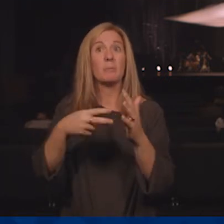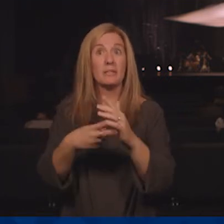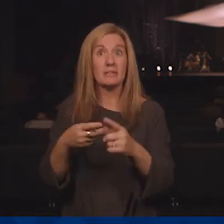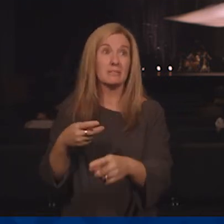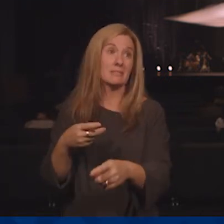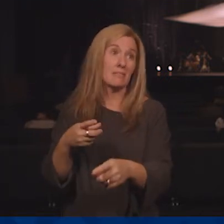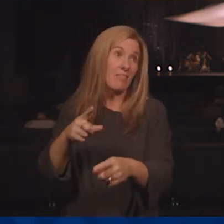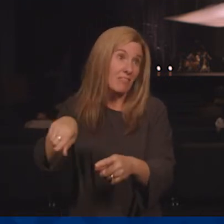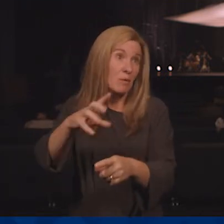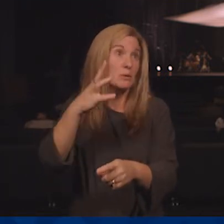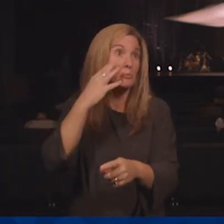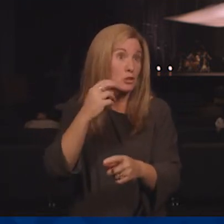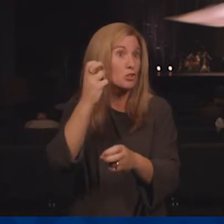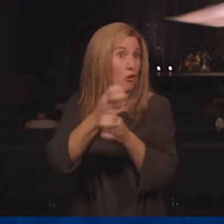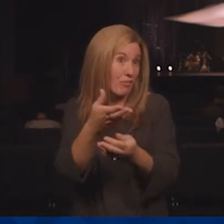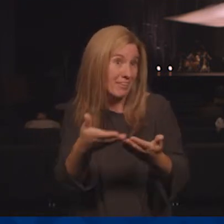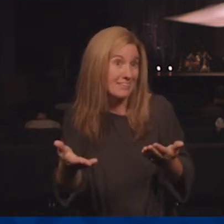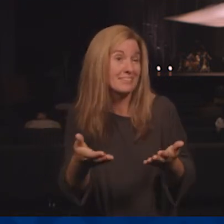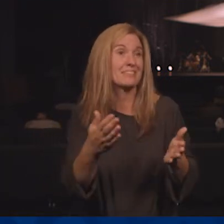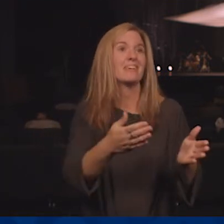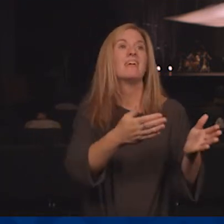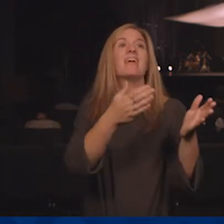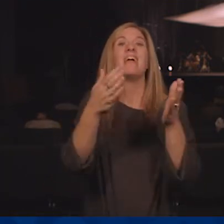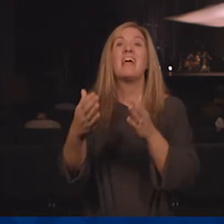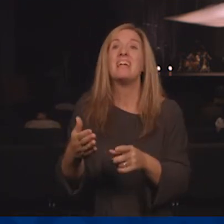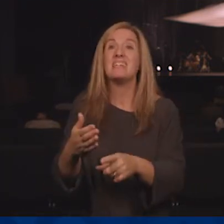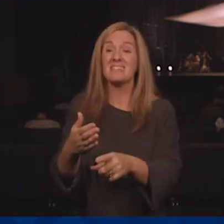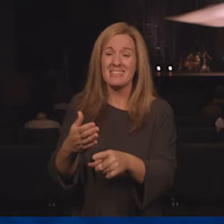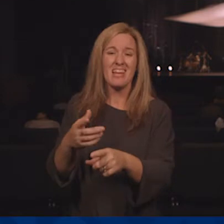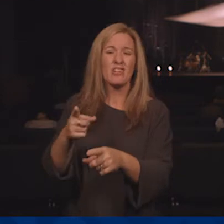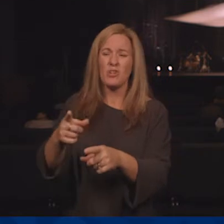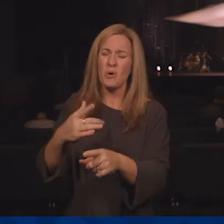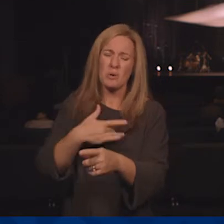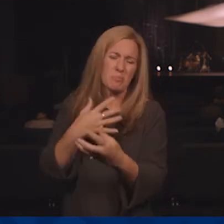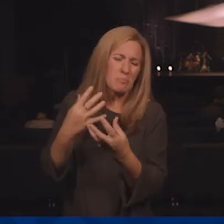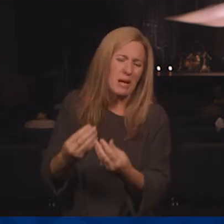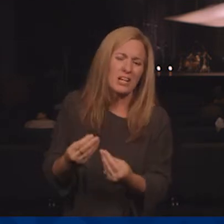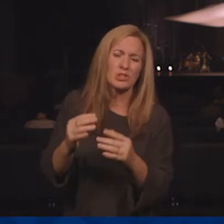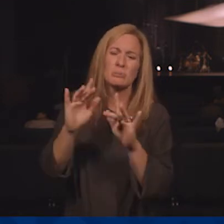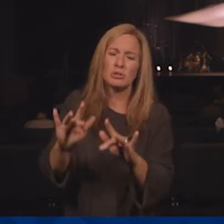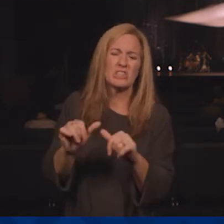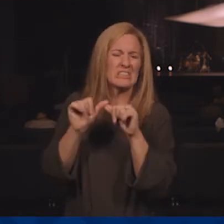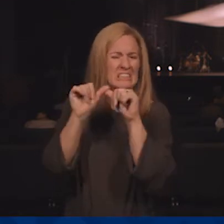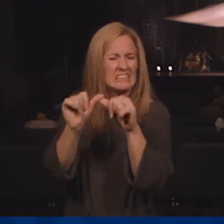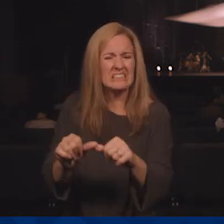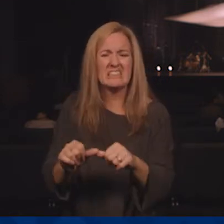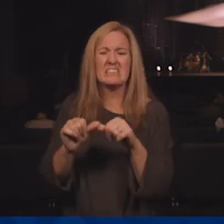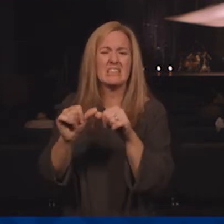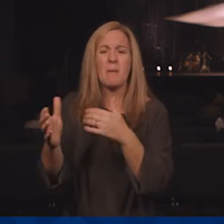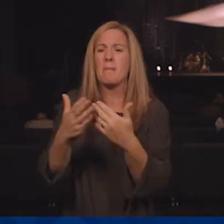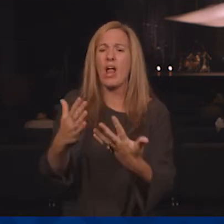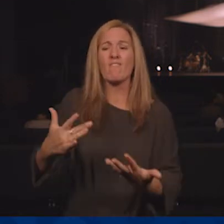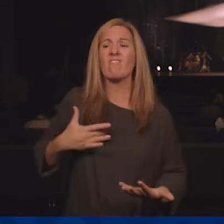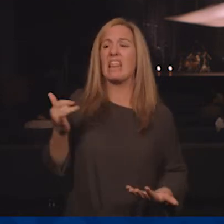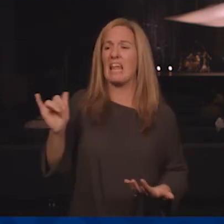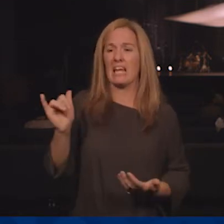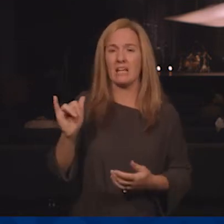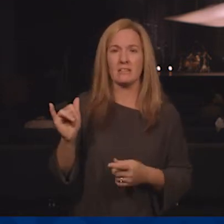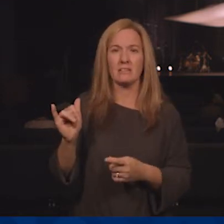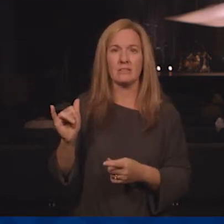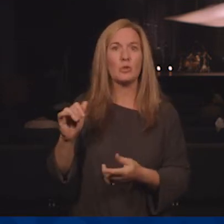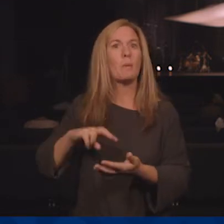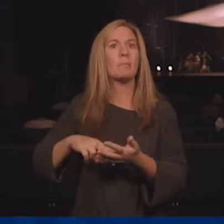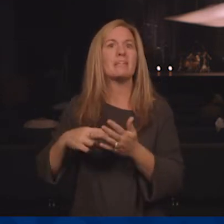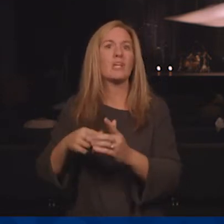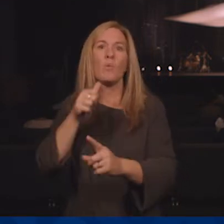is compassionate and merciful, even when it doesn't feel like it, which means what? It didn't feel like it. So just